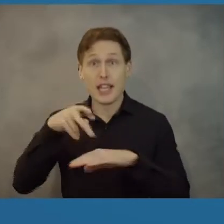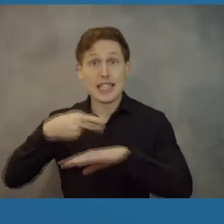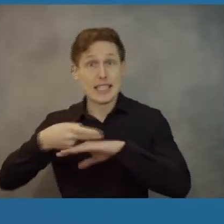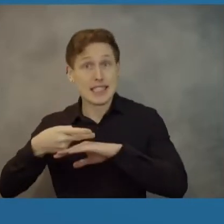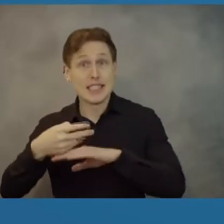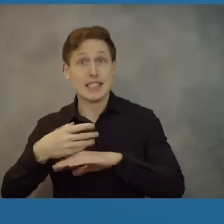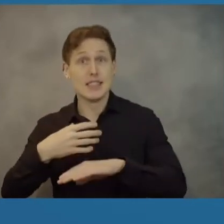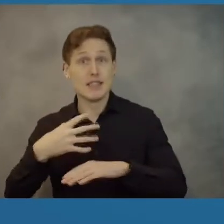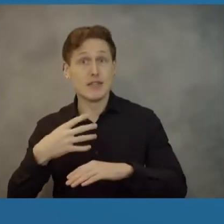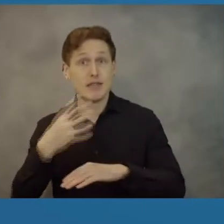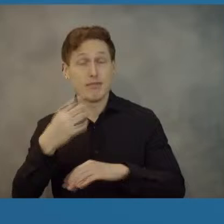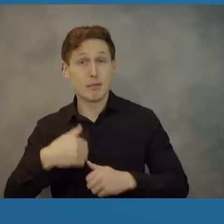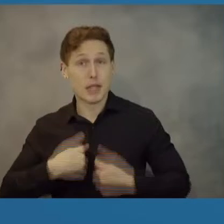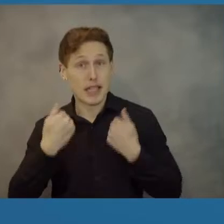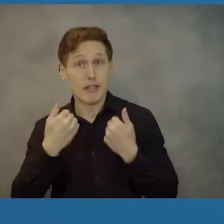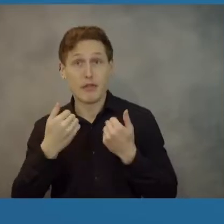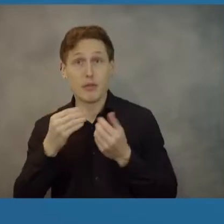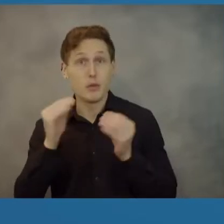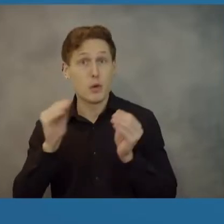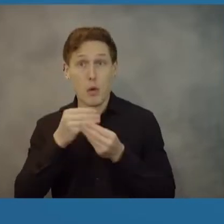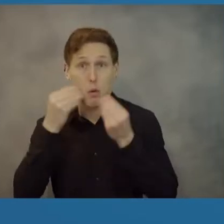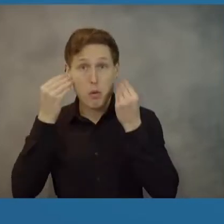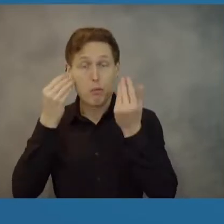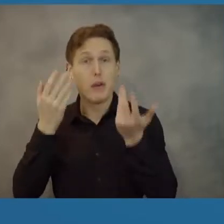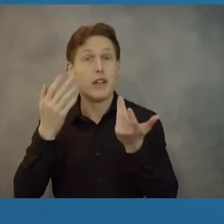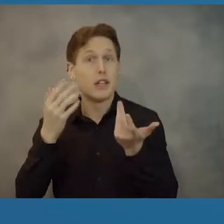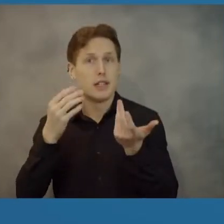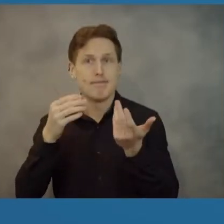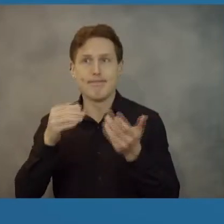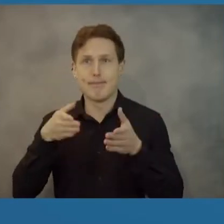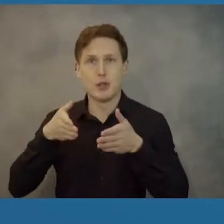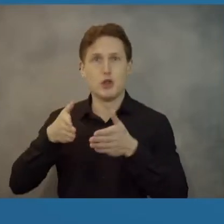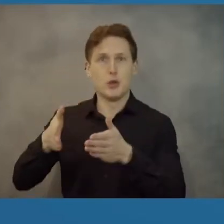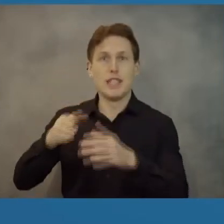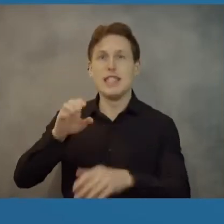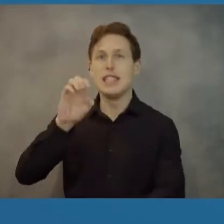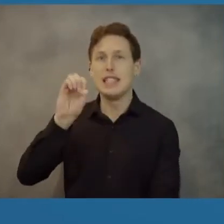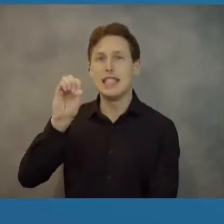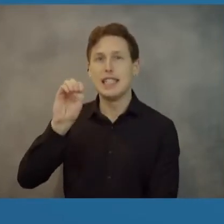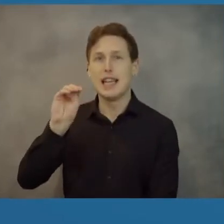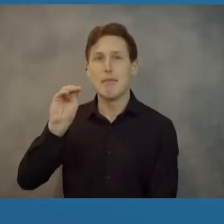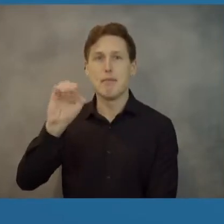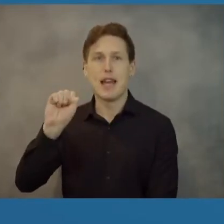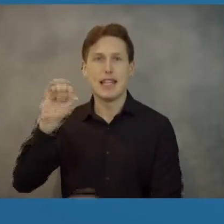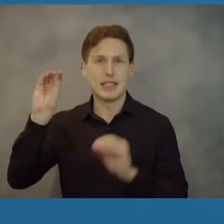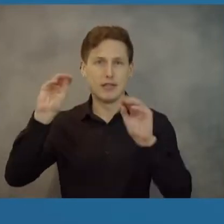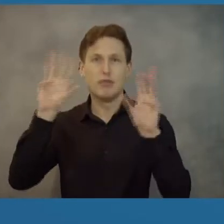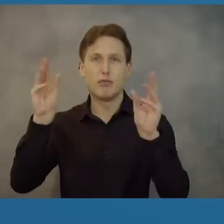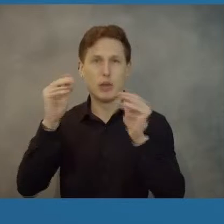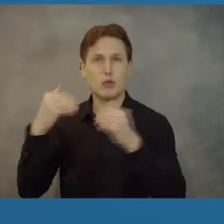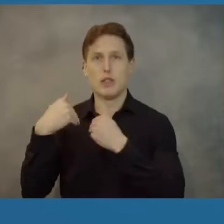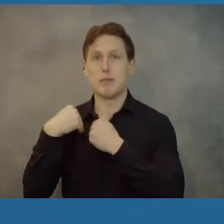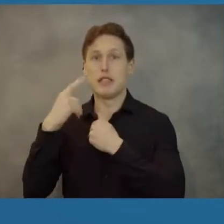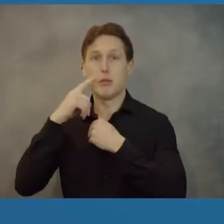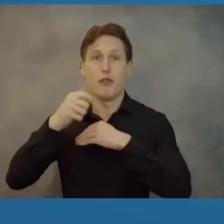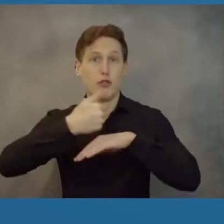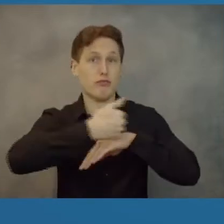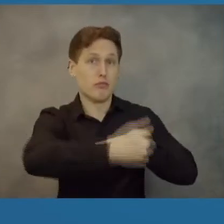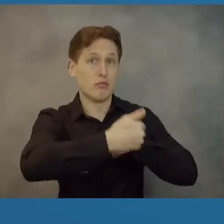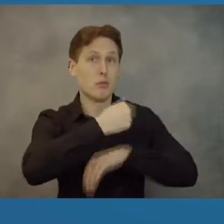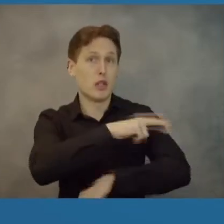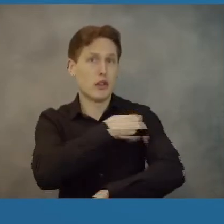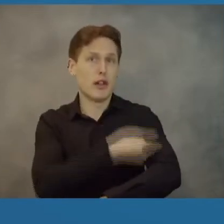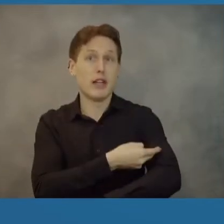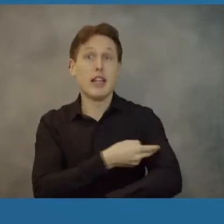EMS currently does the transportation to a hospital, but that's not required under law. And